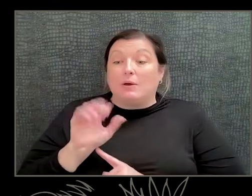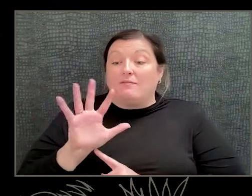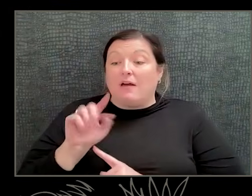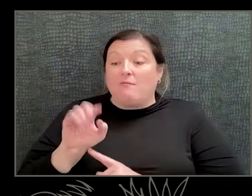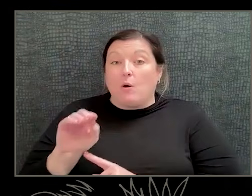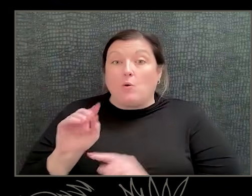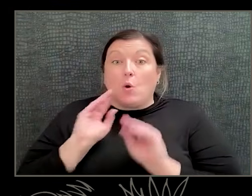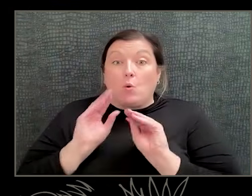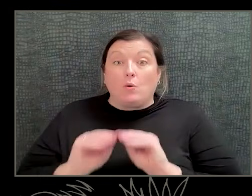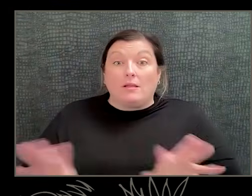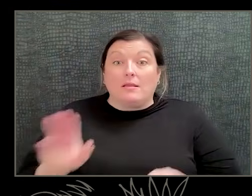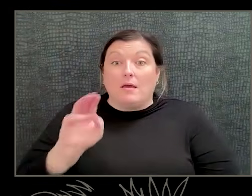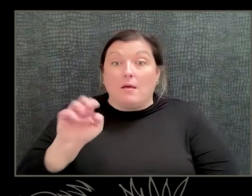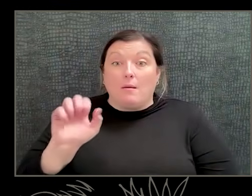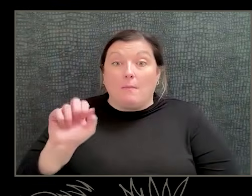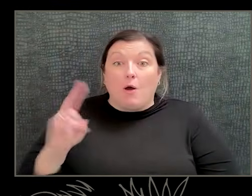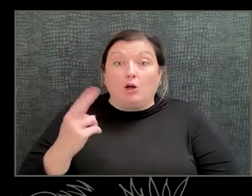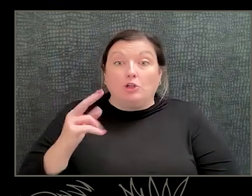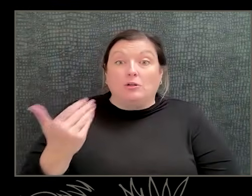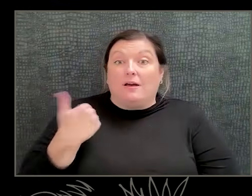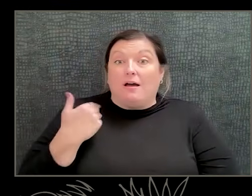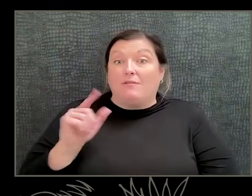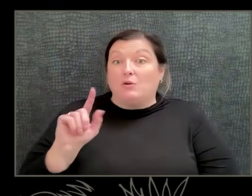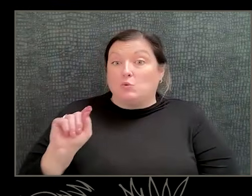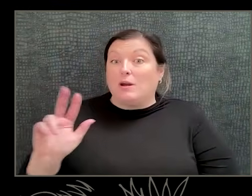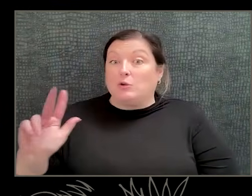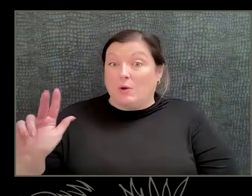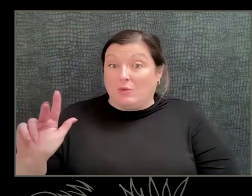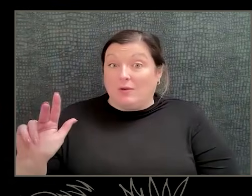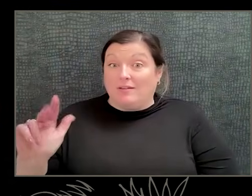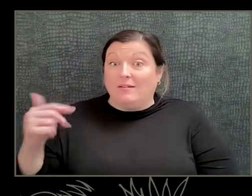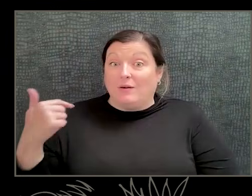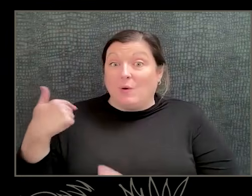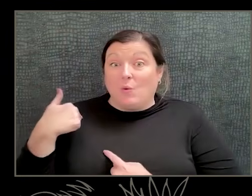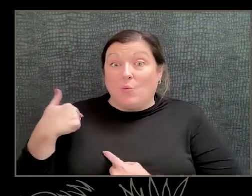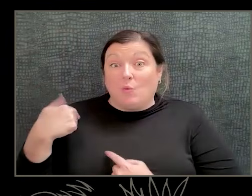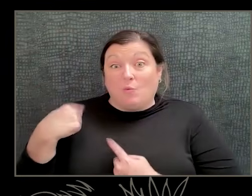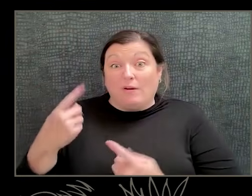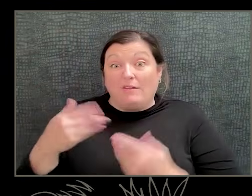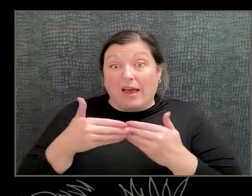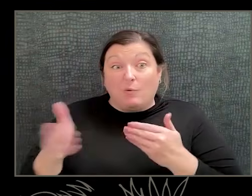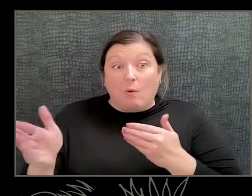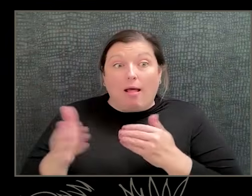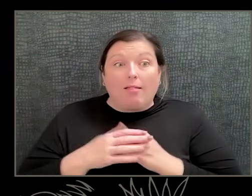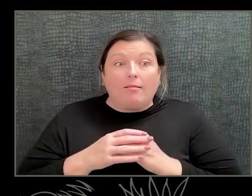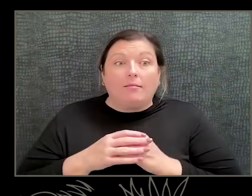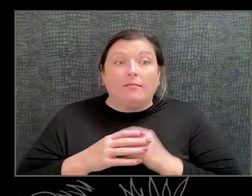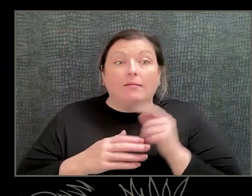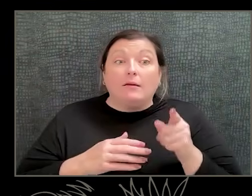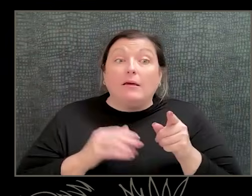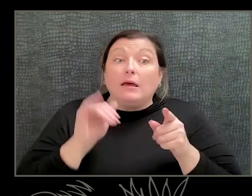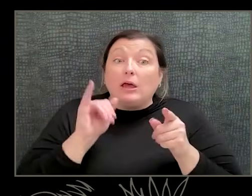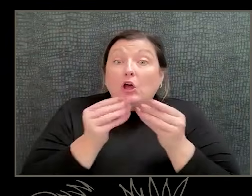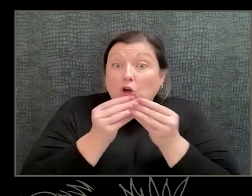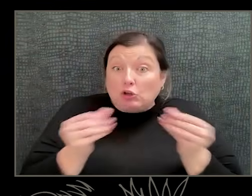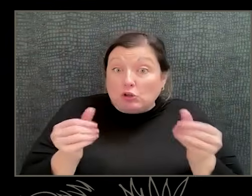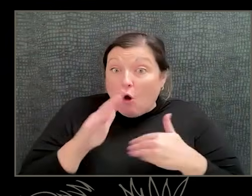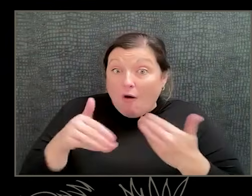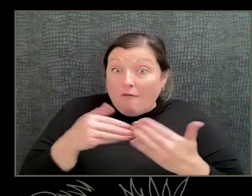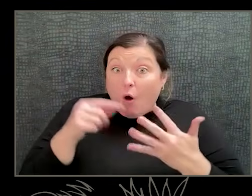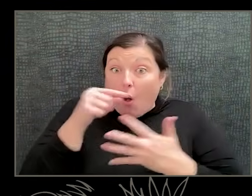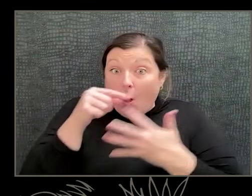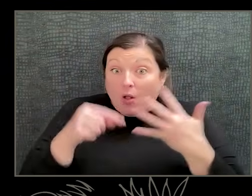was released in March of 2023. So we got a while. TypeScript Go could solve all these things, but I